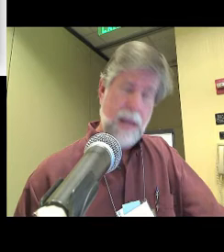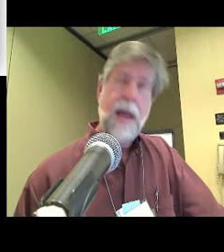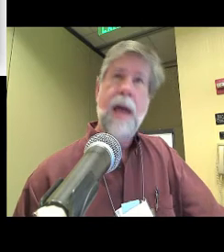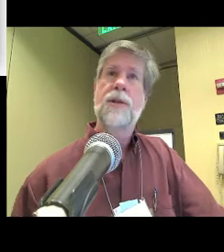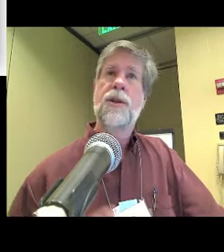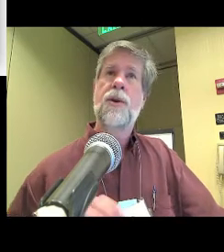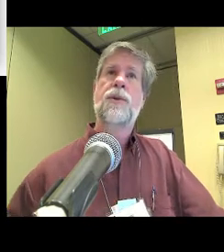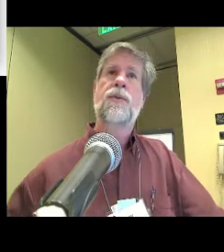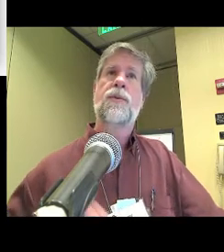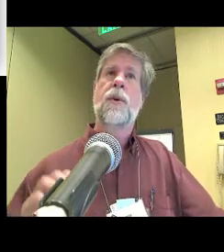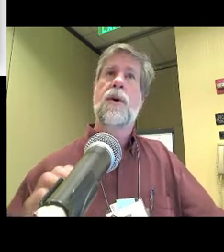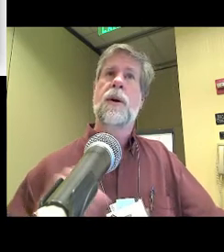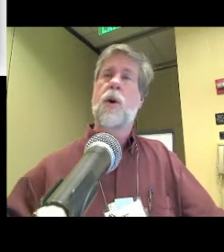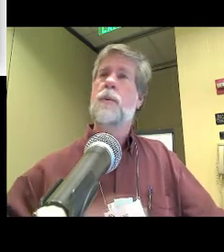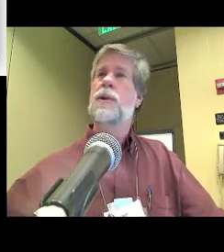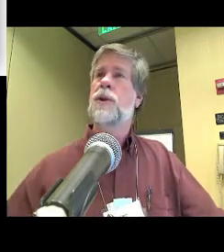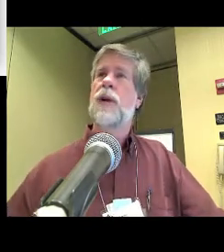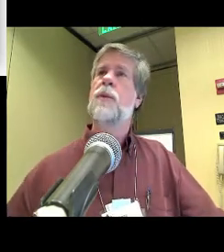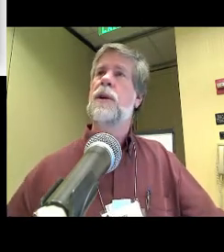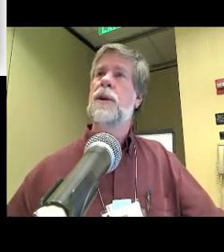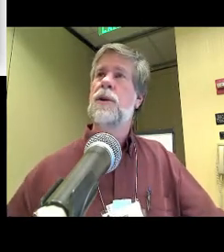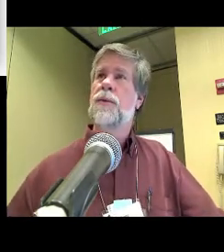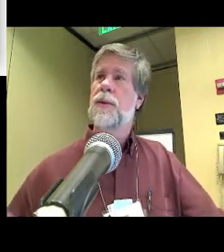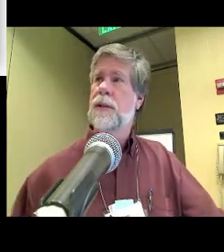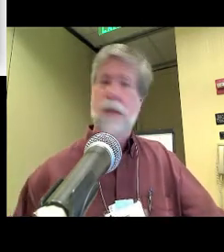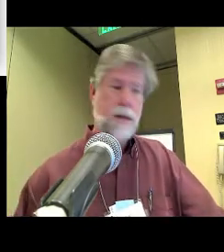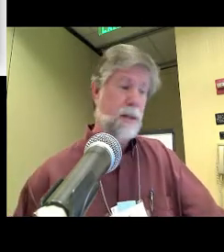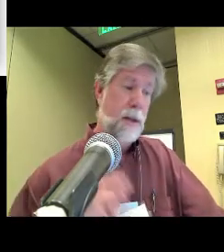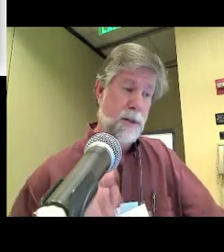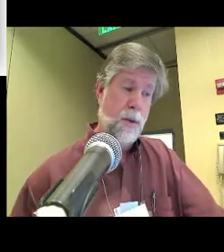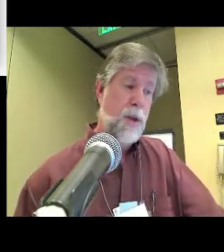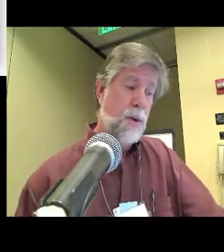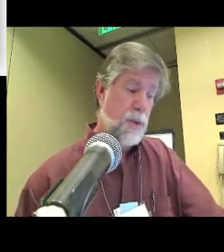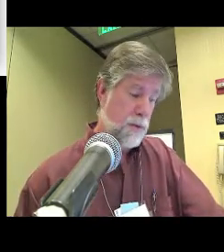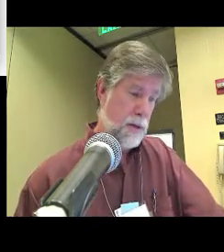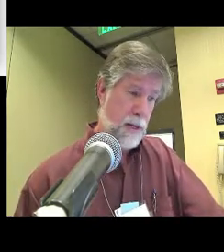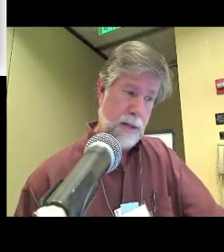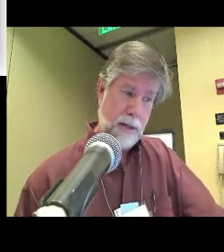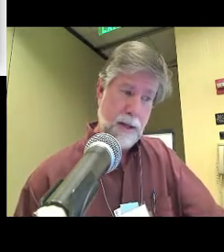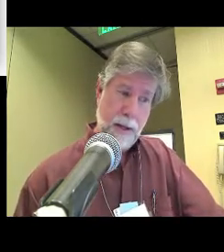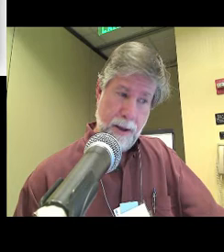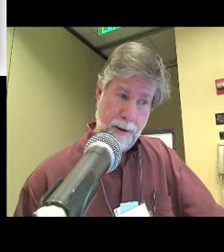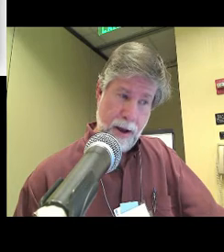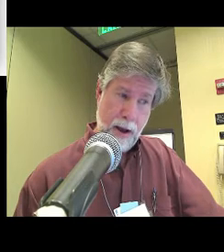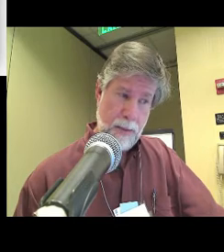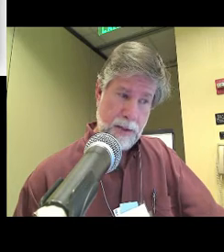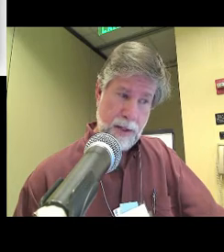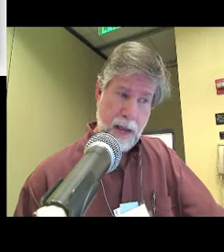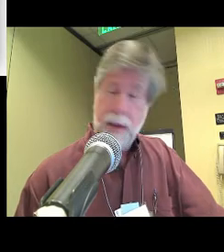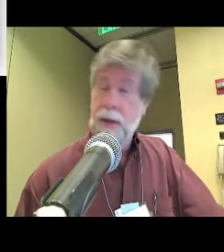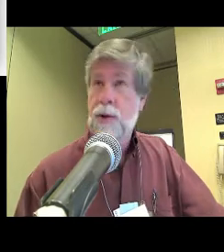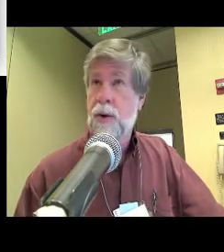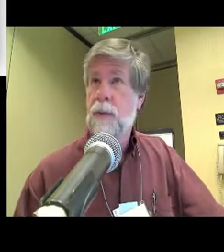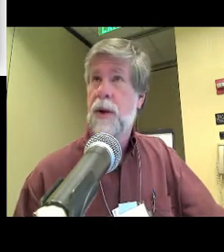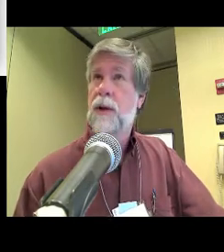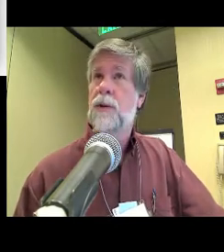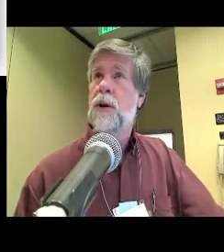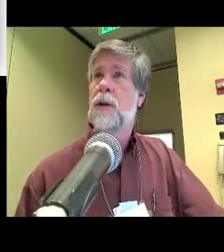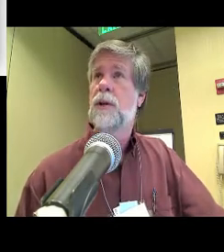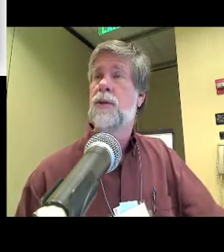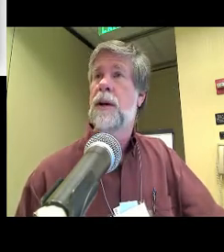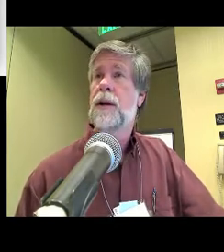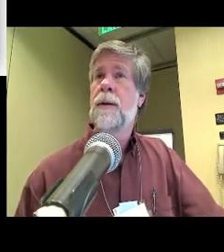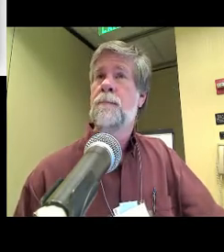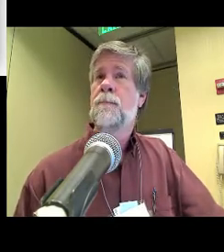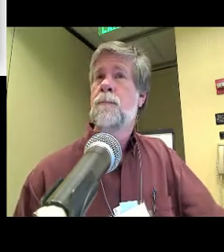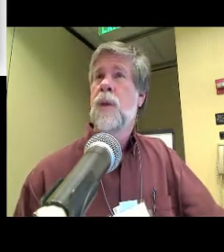world, and it's used for, it's open source. Anyone can use it for testing. So we use it for testing. It's an animated story about a little